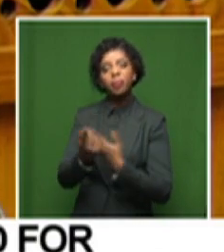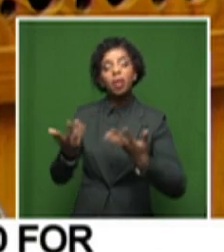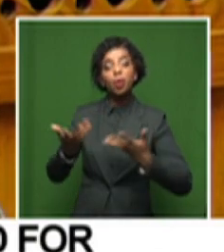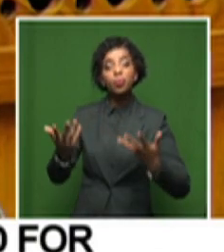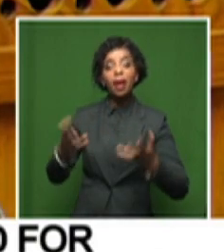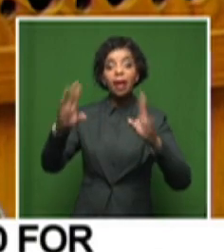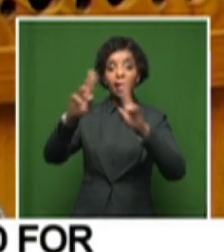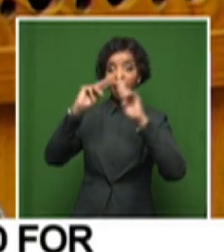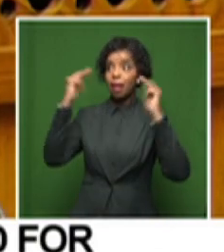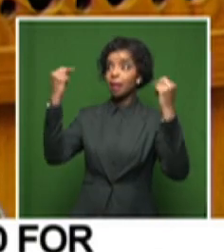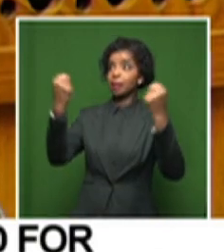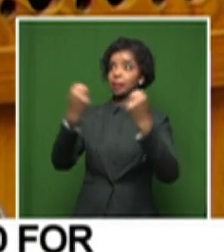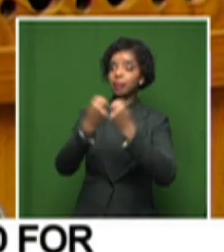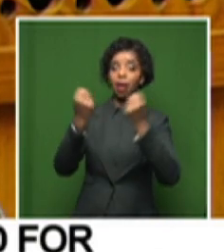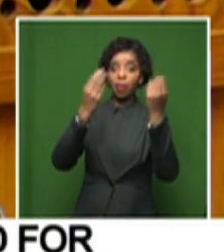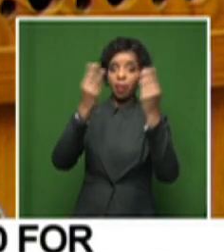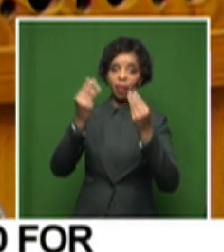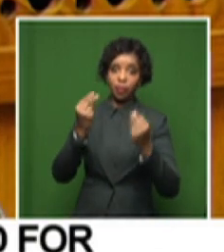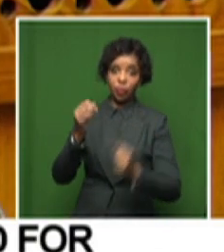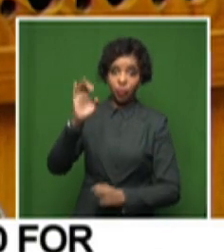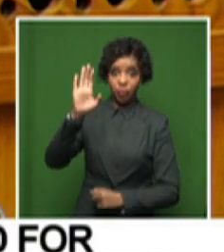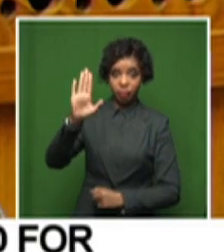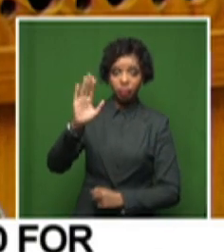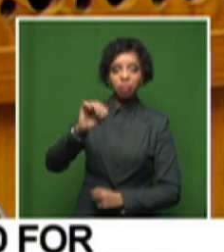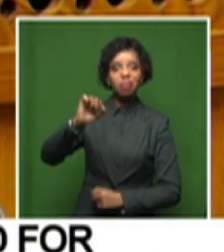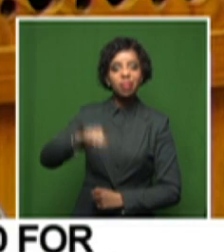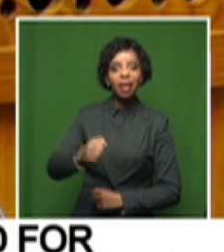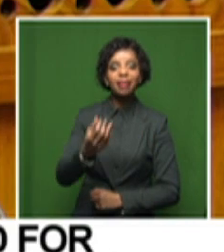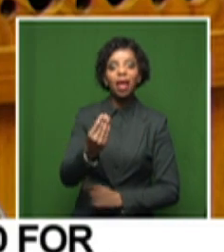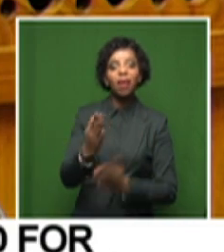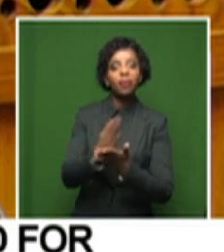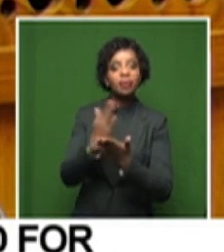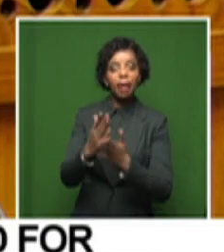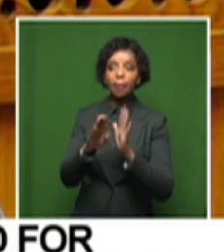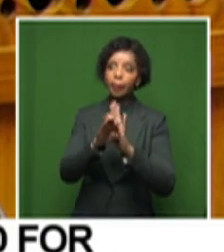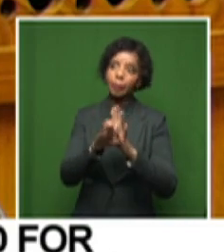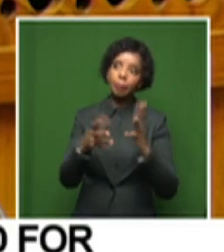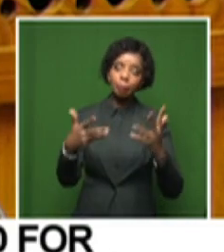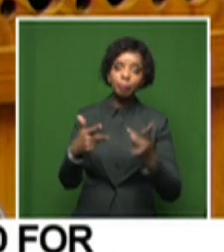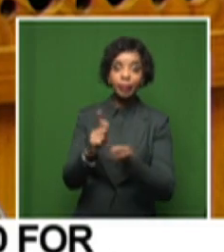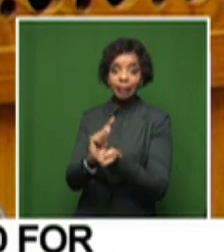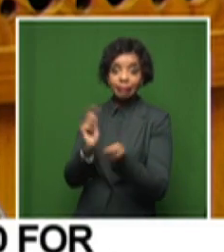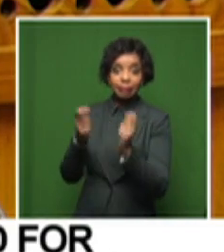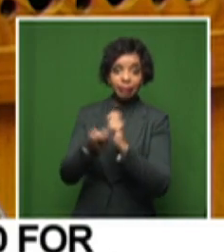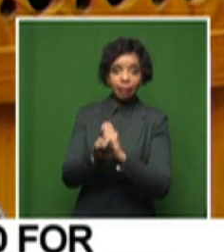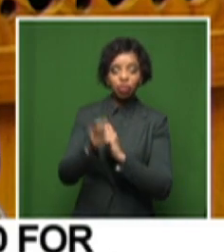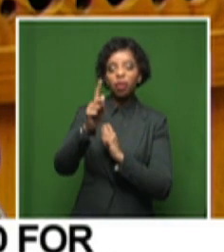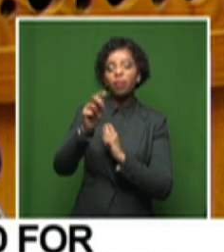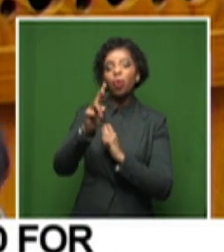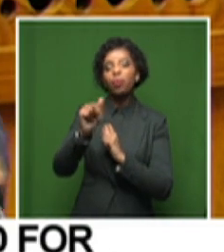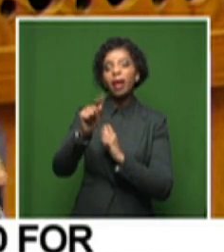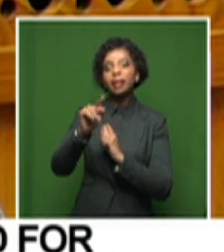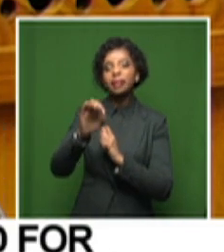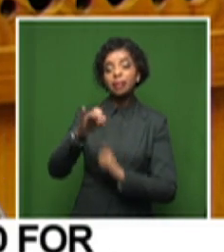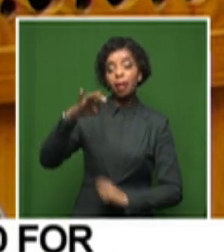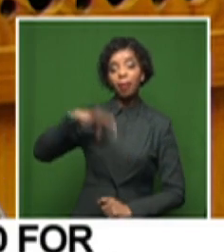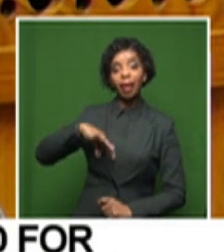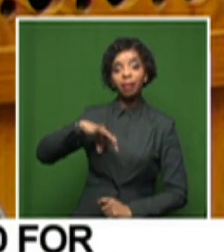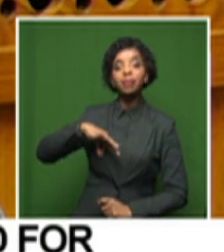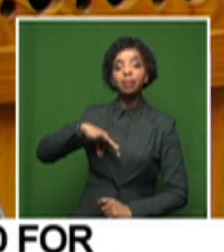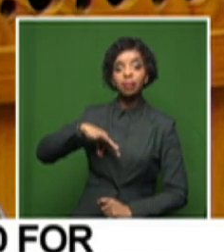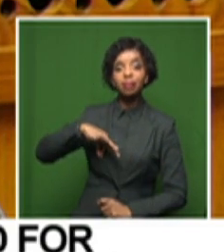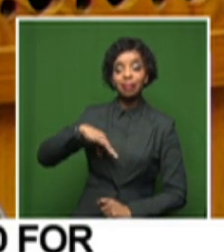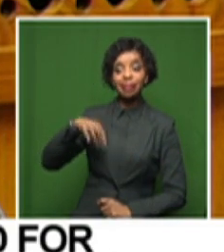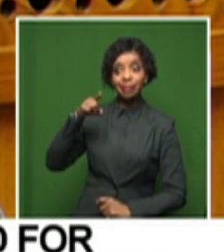Fund. For example, there have been some exchange rate benefits and so on, so that